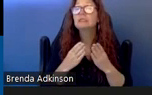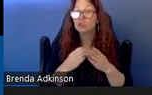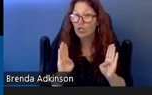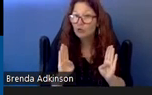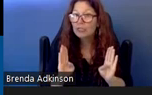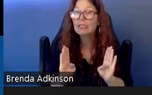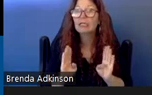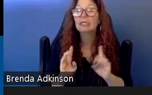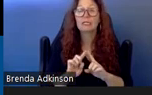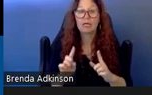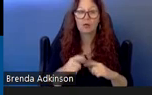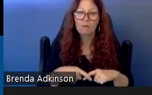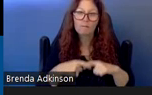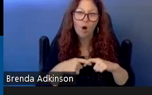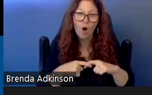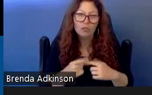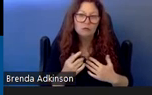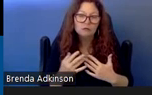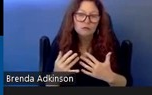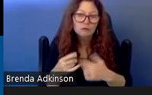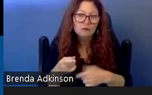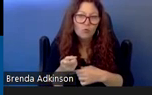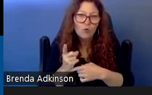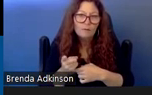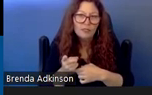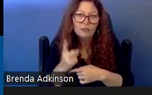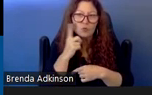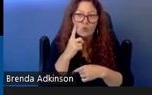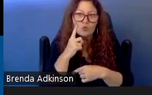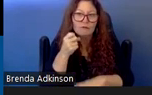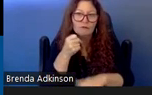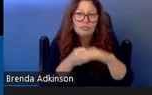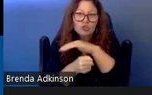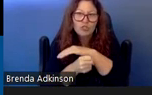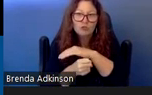allow that sheltering population to stabilize.